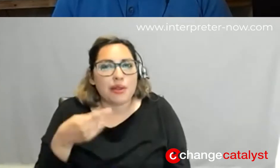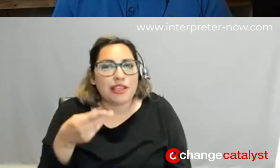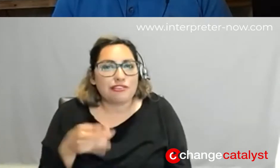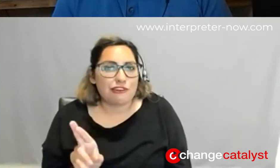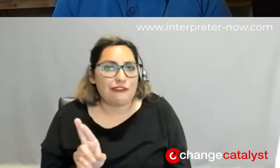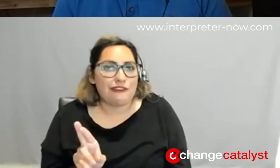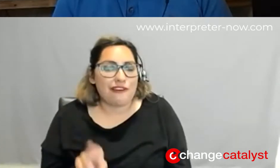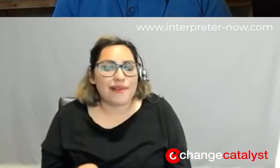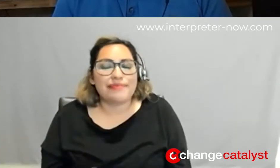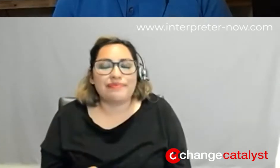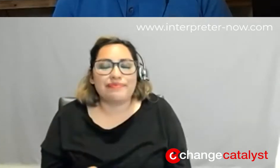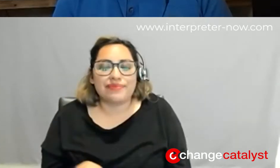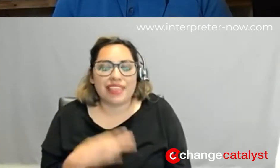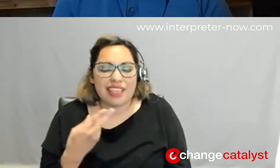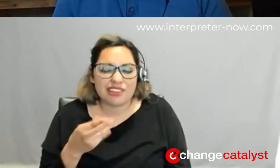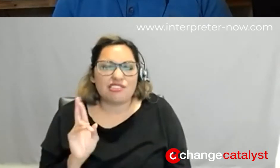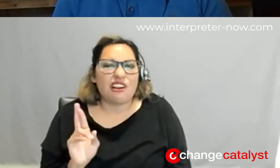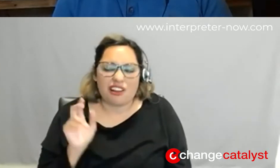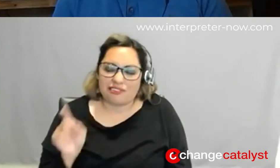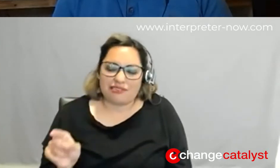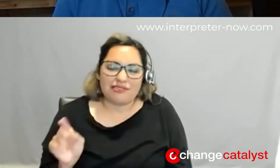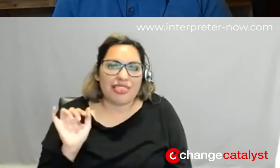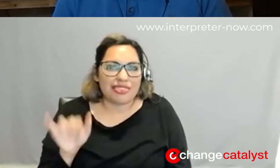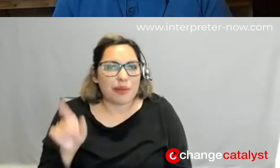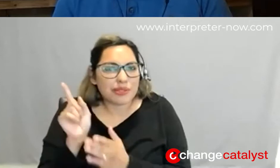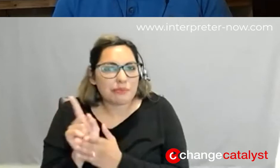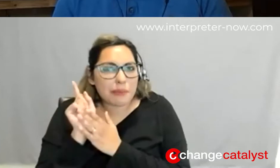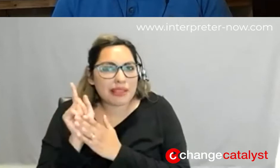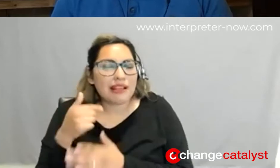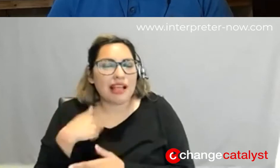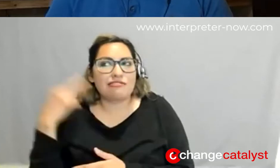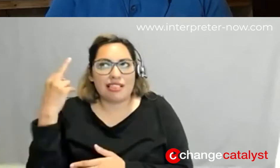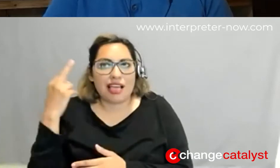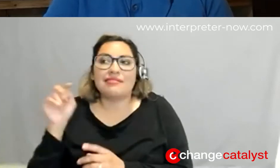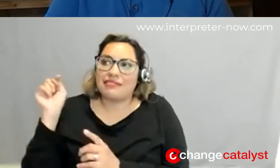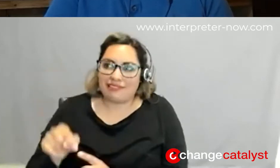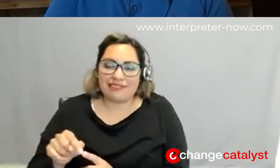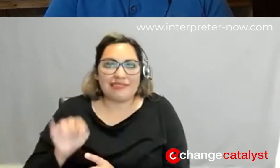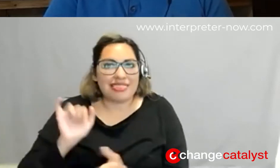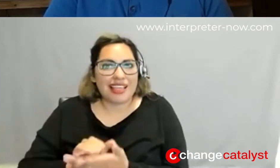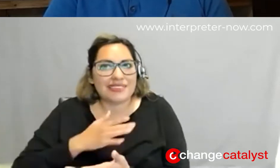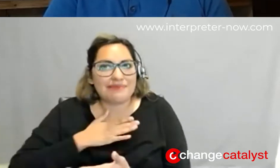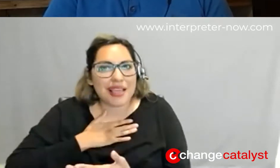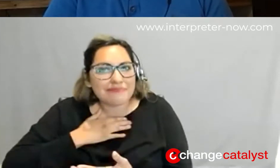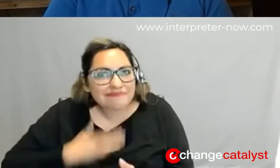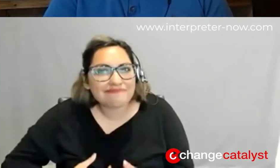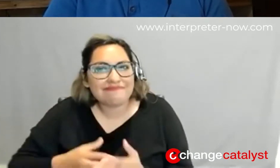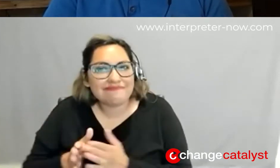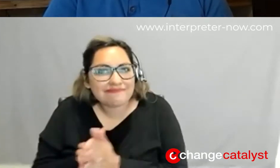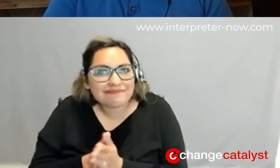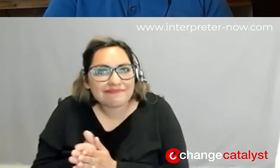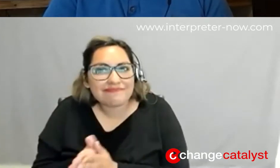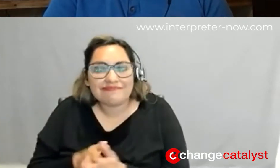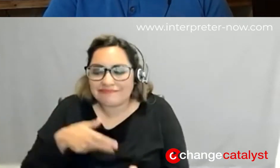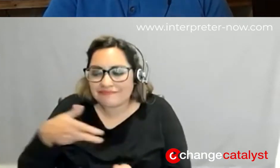that was kind of it for me, people, understanding the humanity